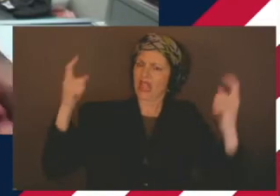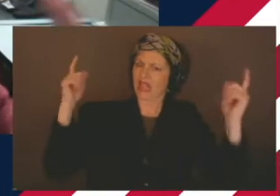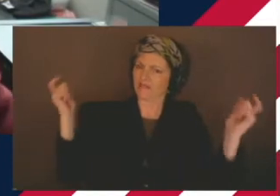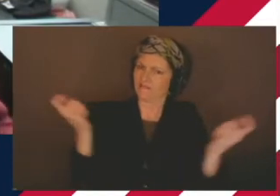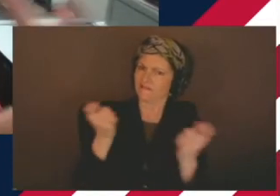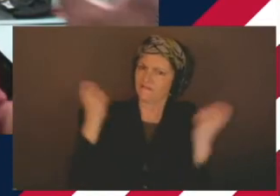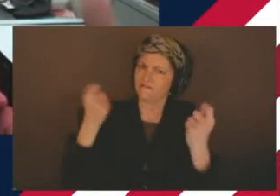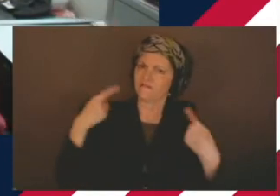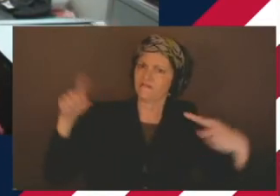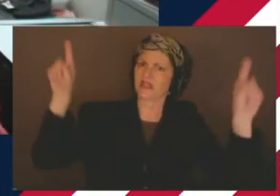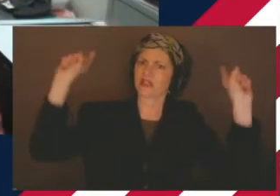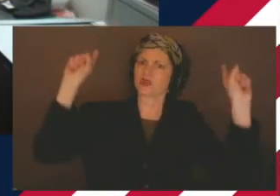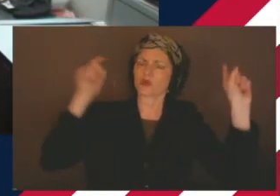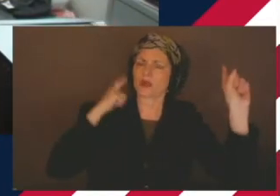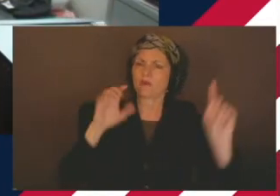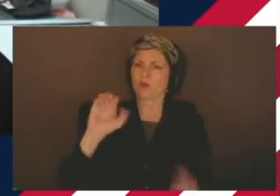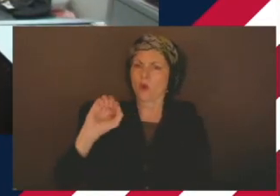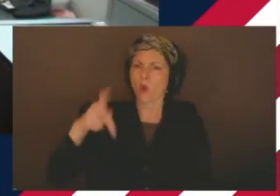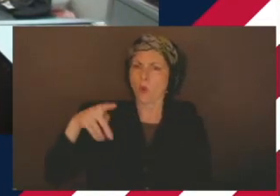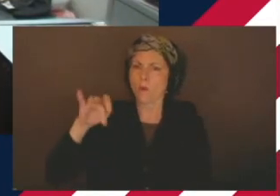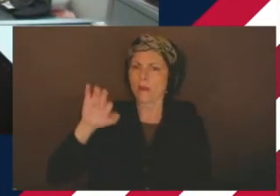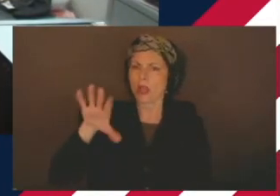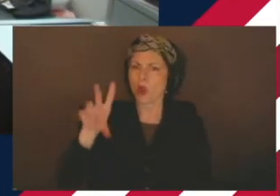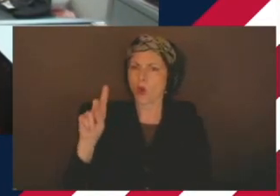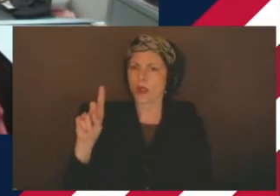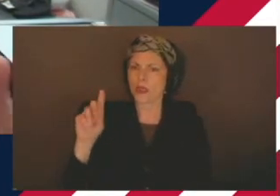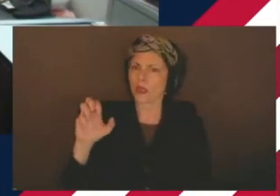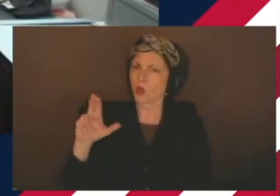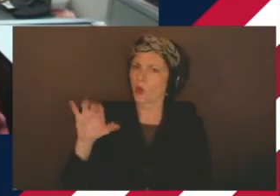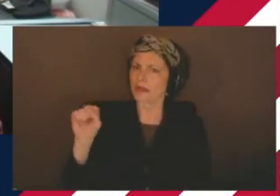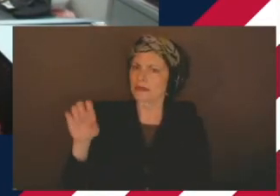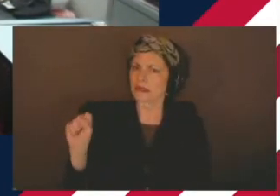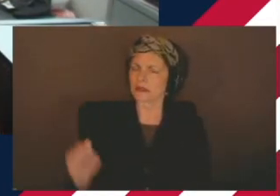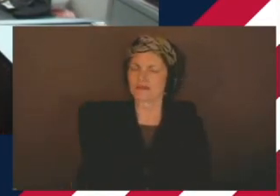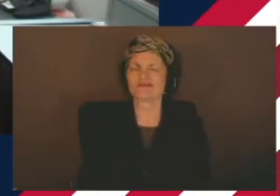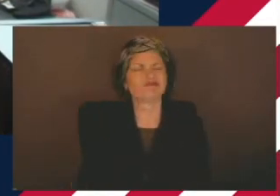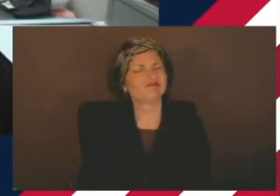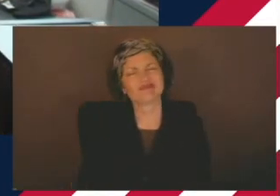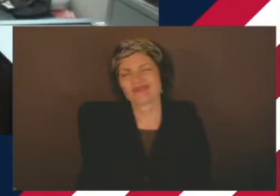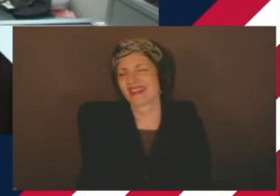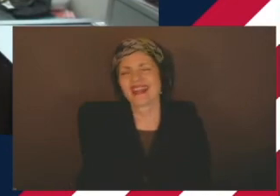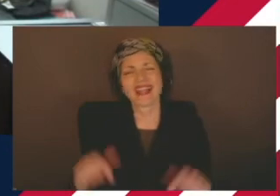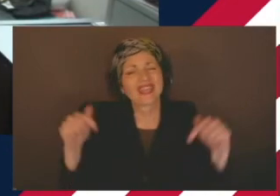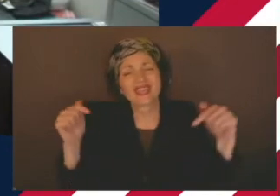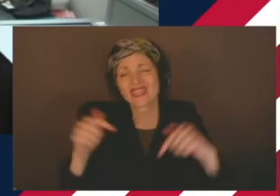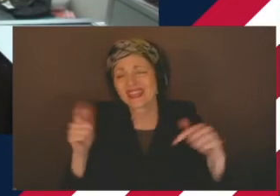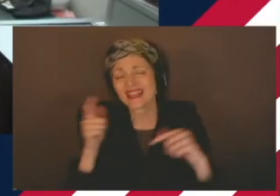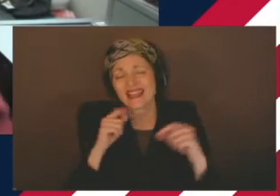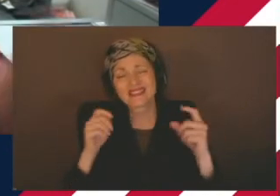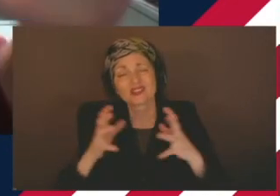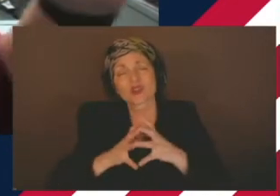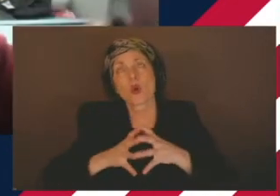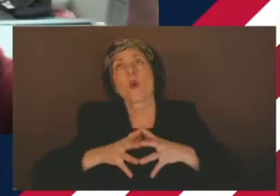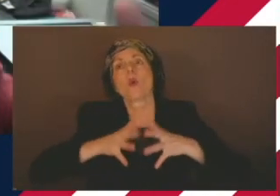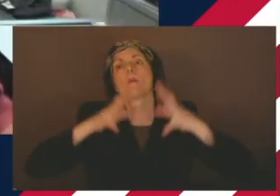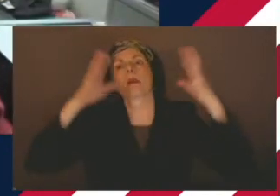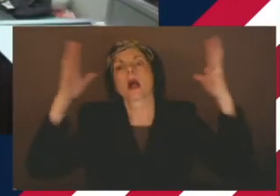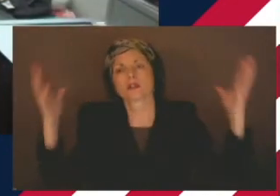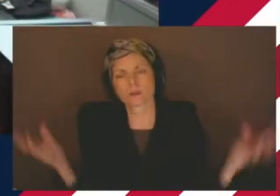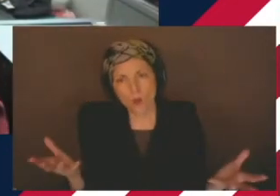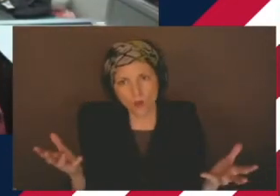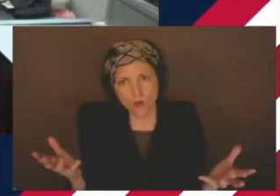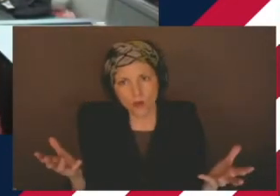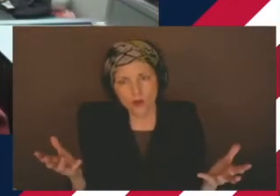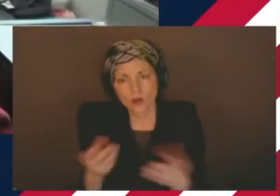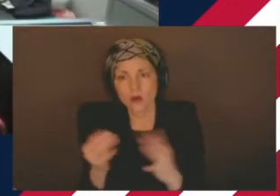is way bigger than an opioid crisis. We have an addiction and mental health crisis. Right now in the Western states,